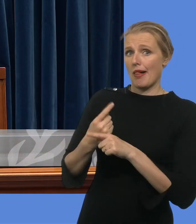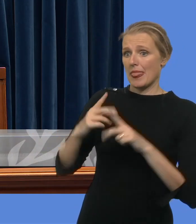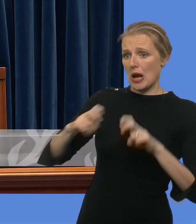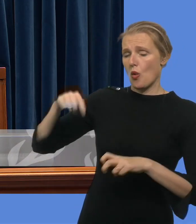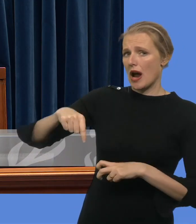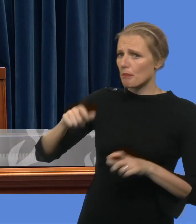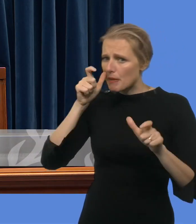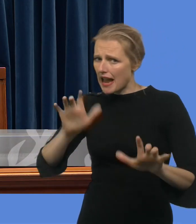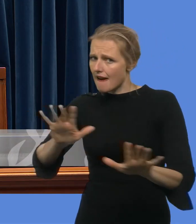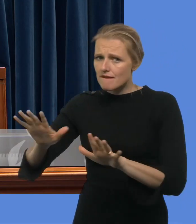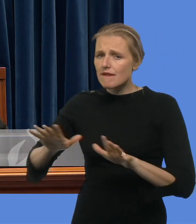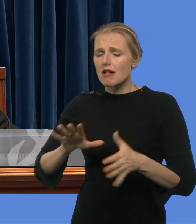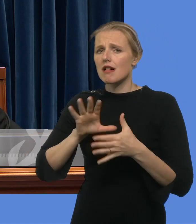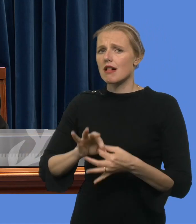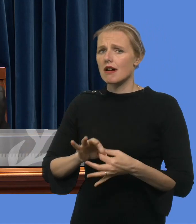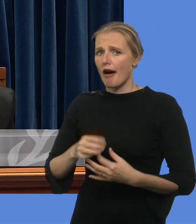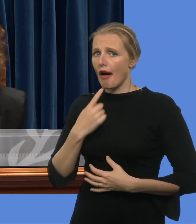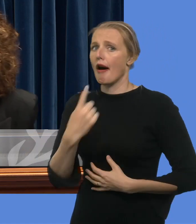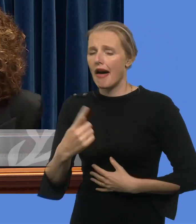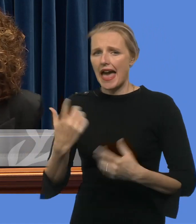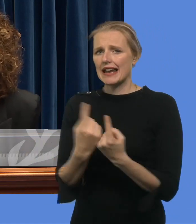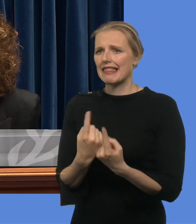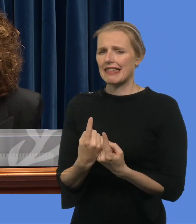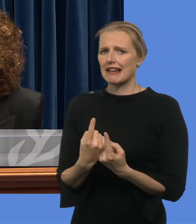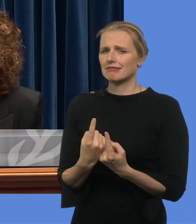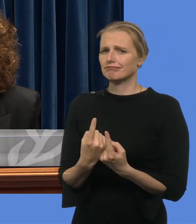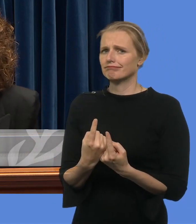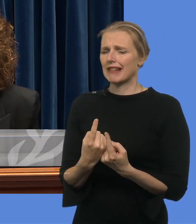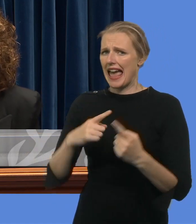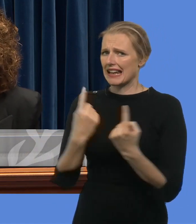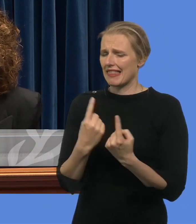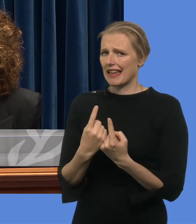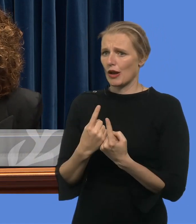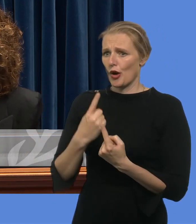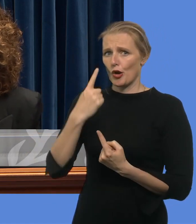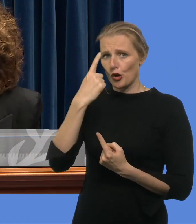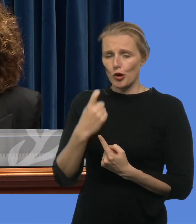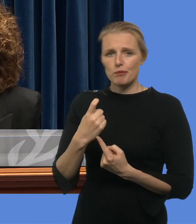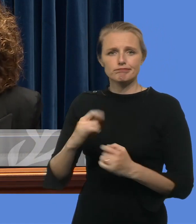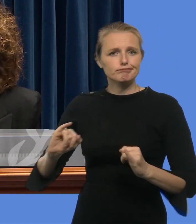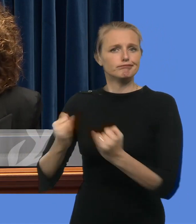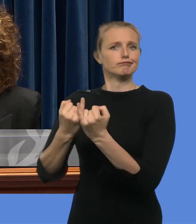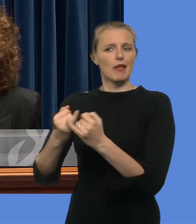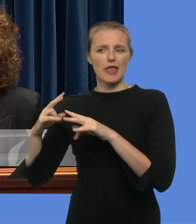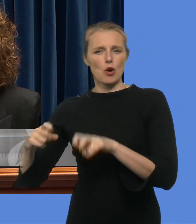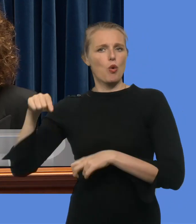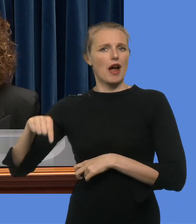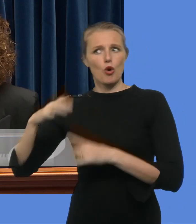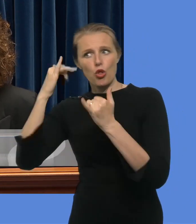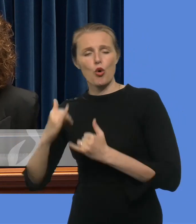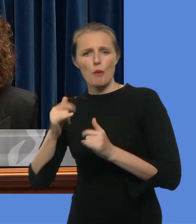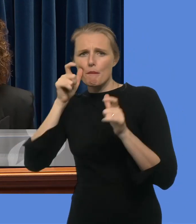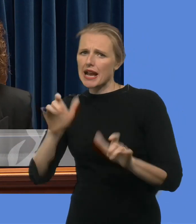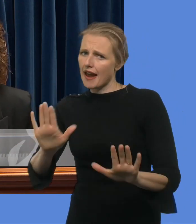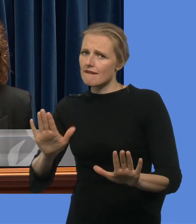caution members and ministers about saying anything which would be in contempt of the inquiry or court. So, Minister,